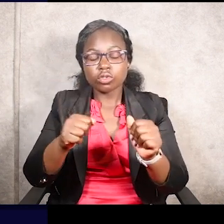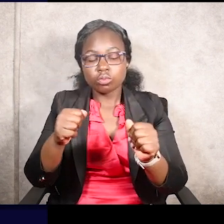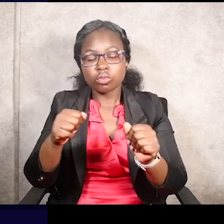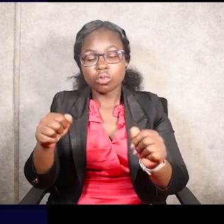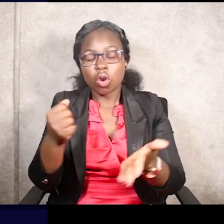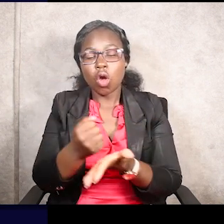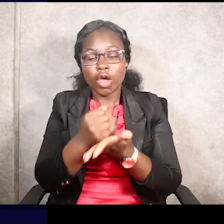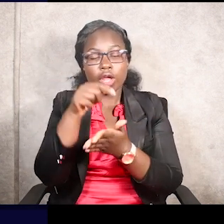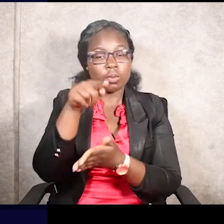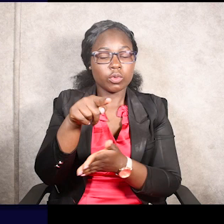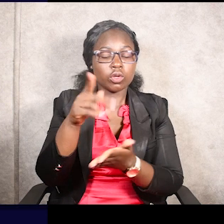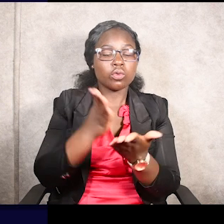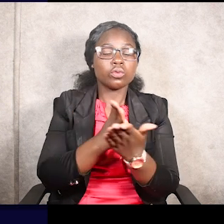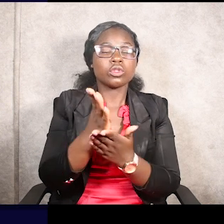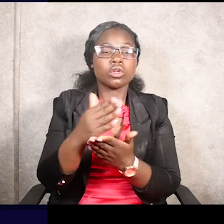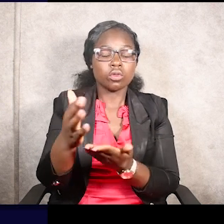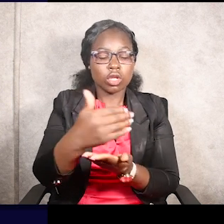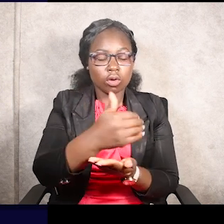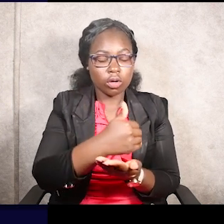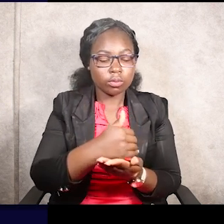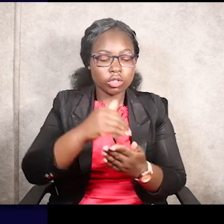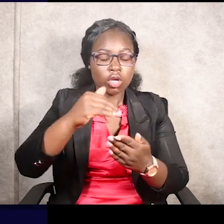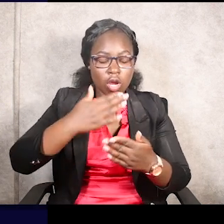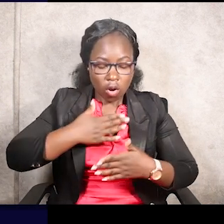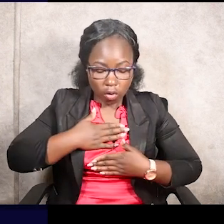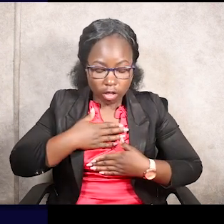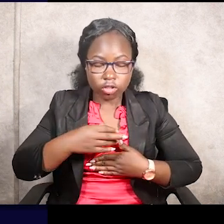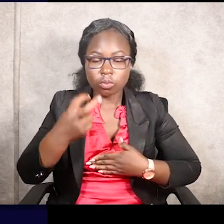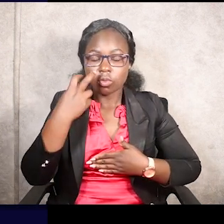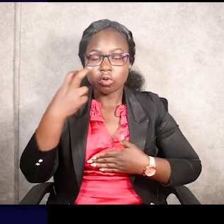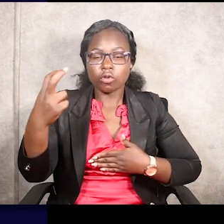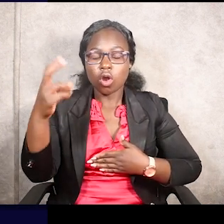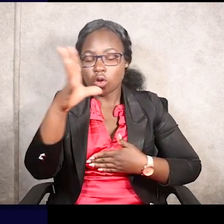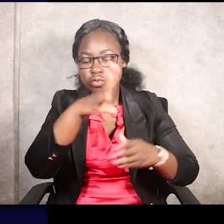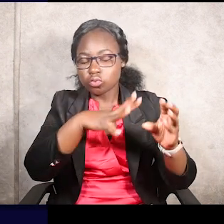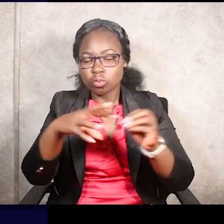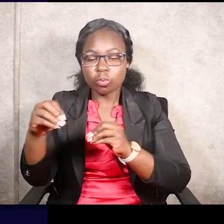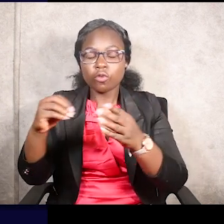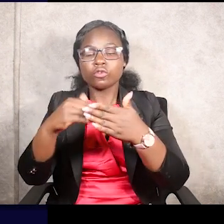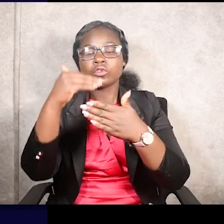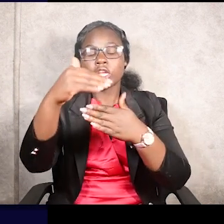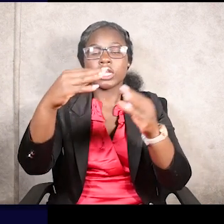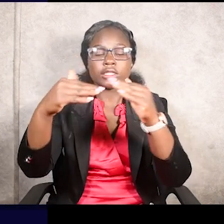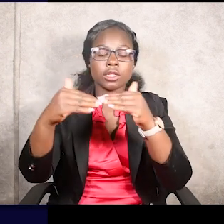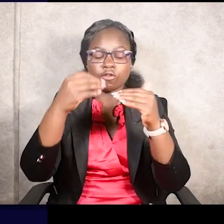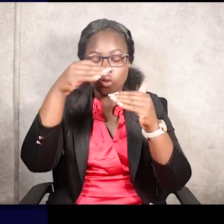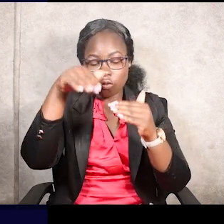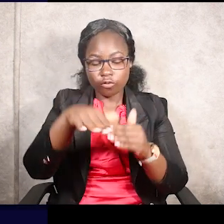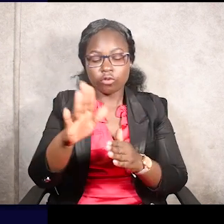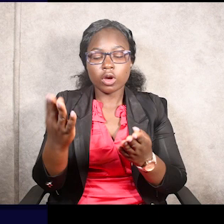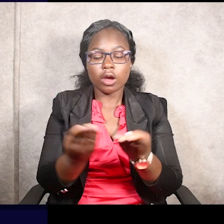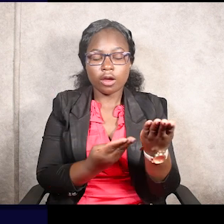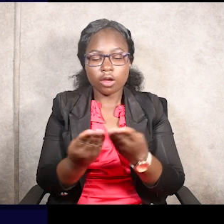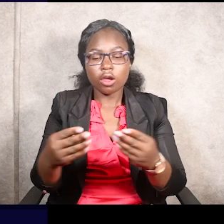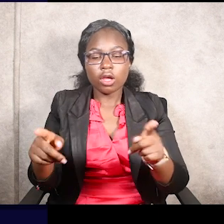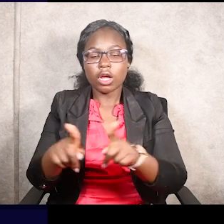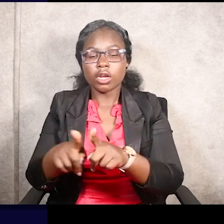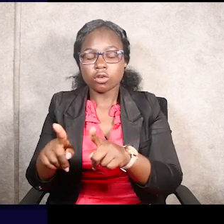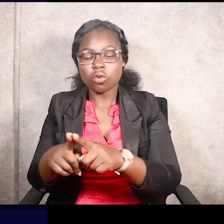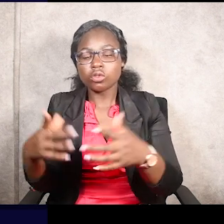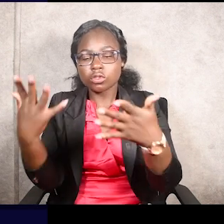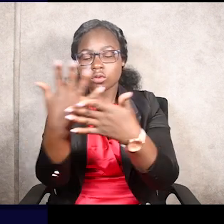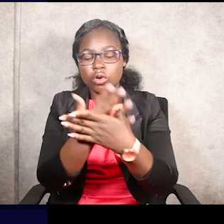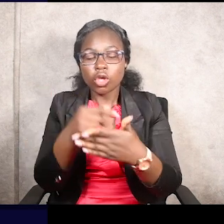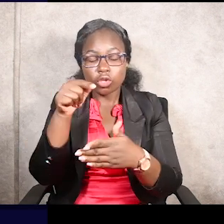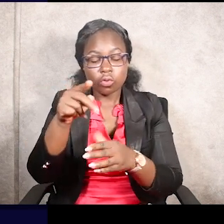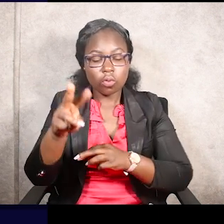you through the collective ownership of the vision to get to the next level of your business. Also, engagement. As